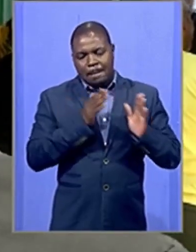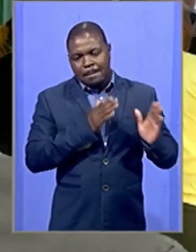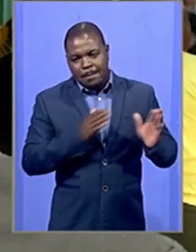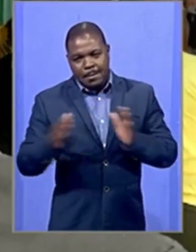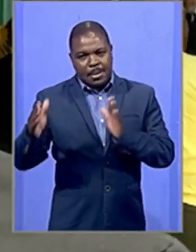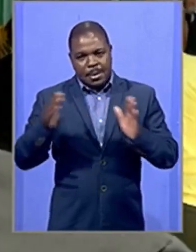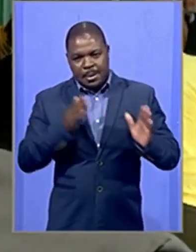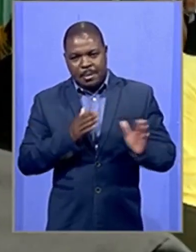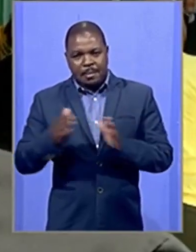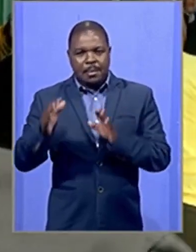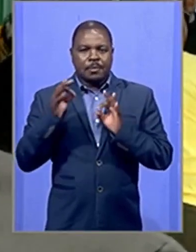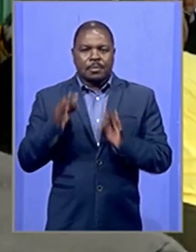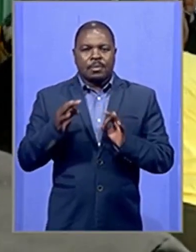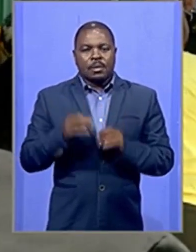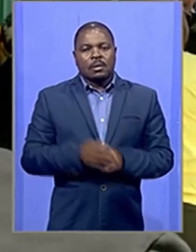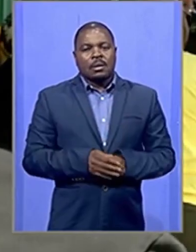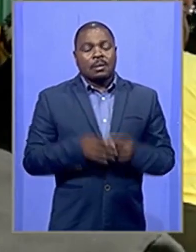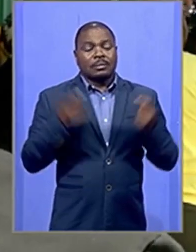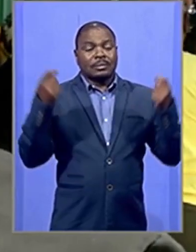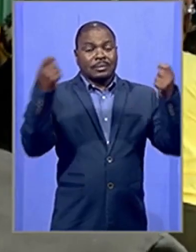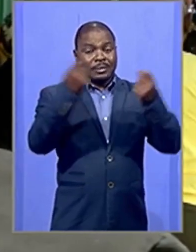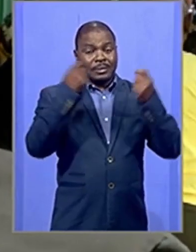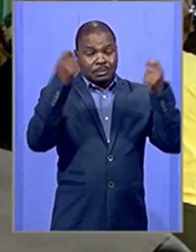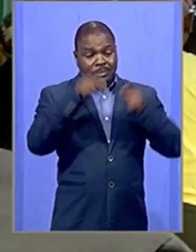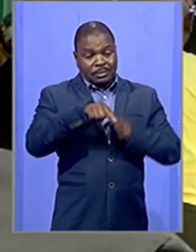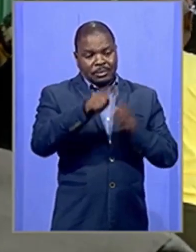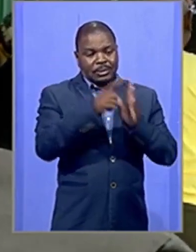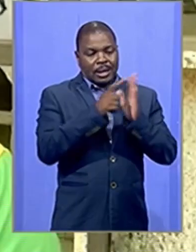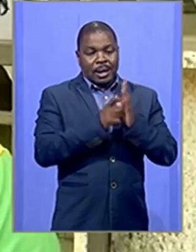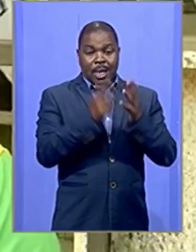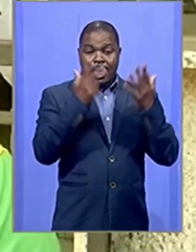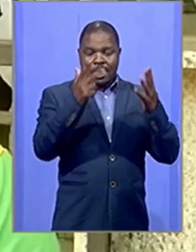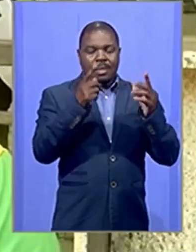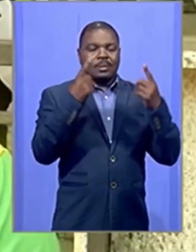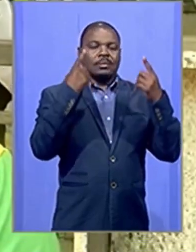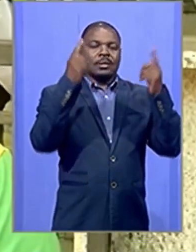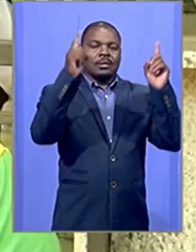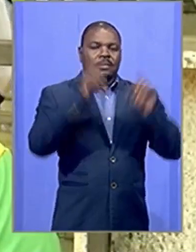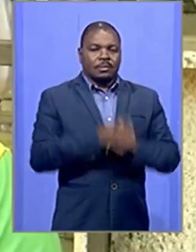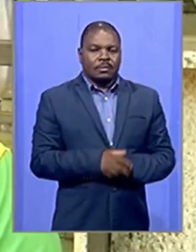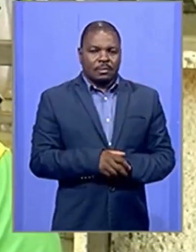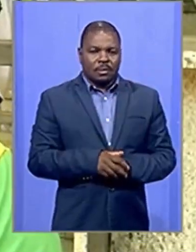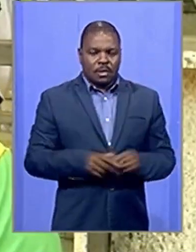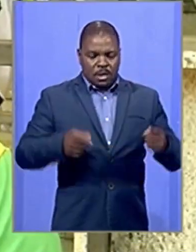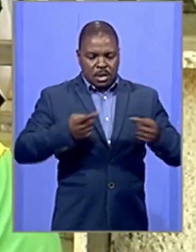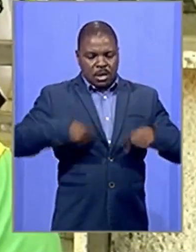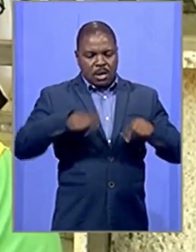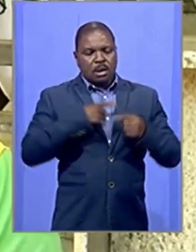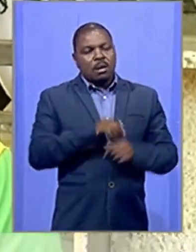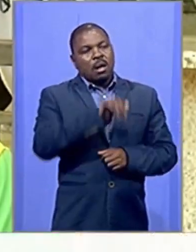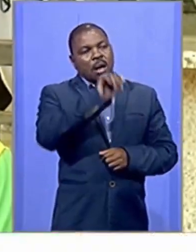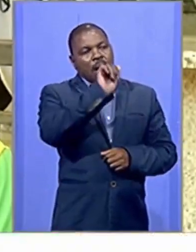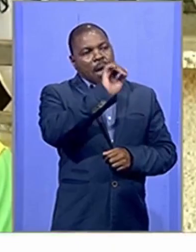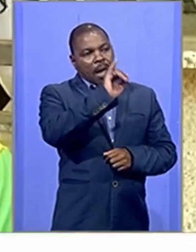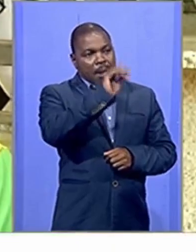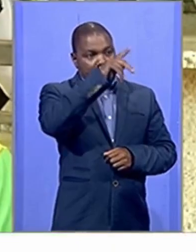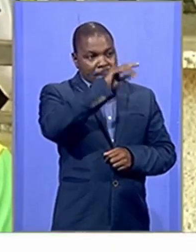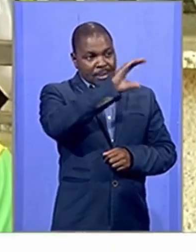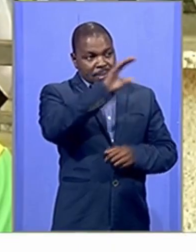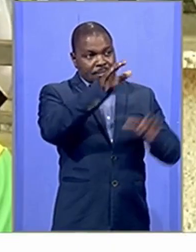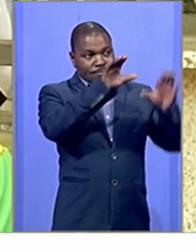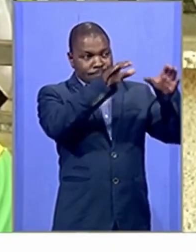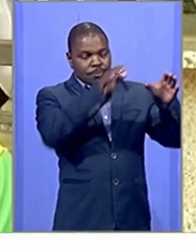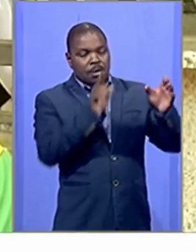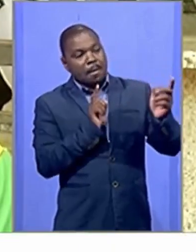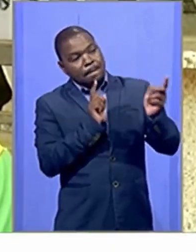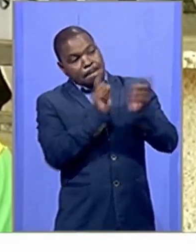hore mokete ona re tlo tshwara ka di 8 o atlege. Re ile ra kopana le di official tsa IPC mo re ileng